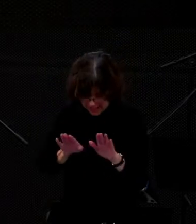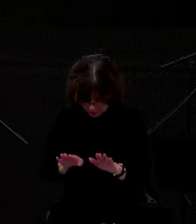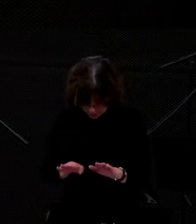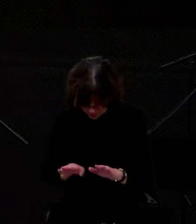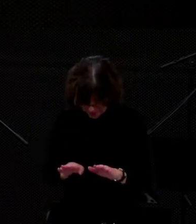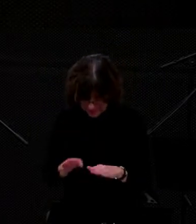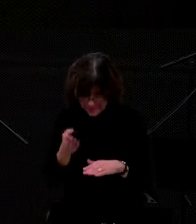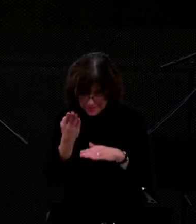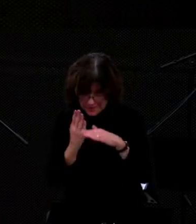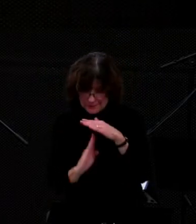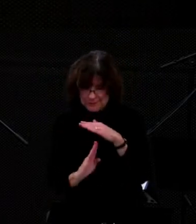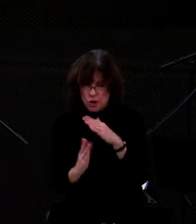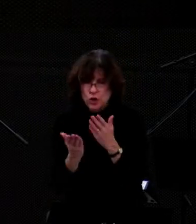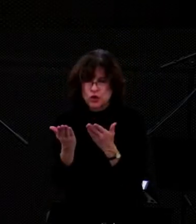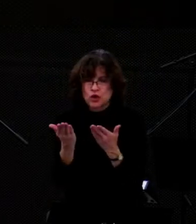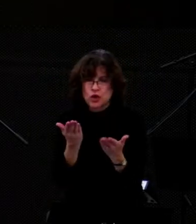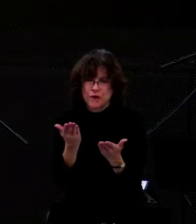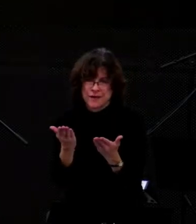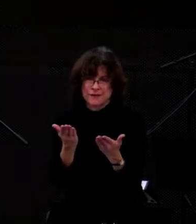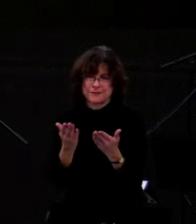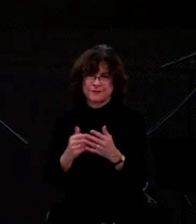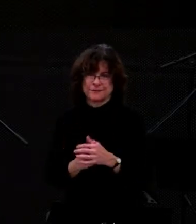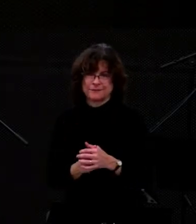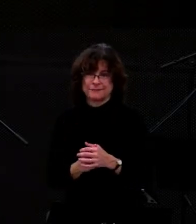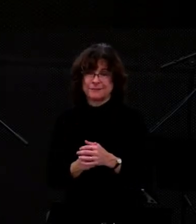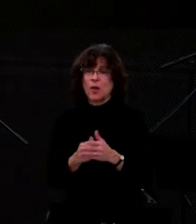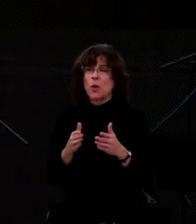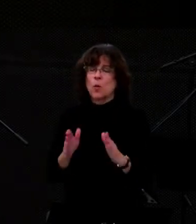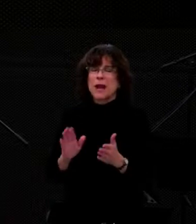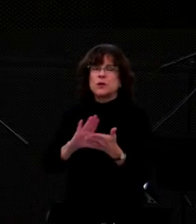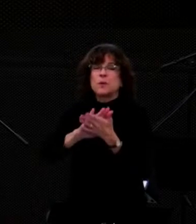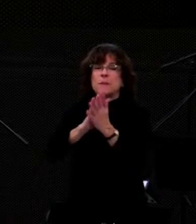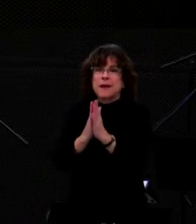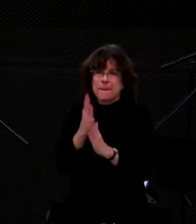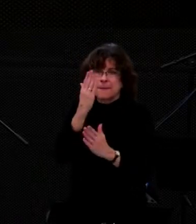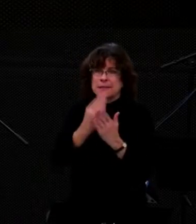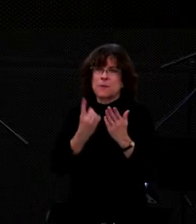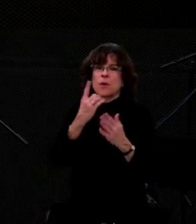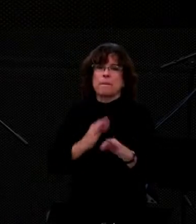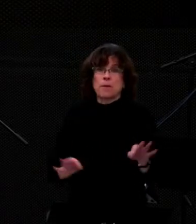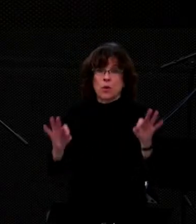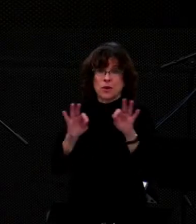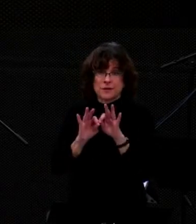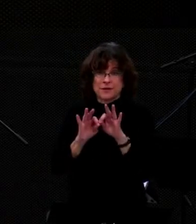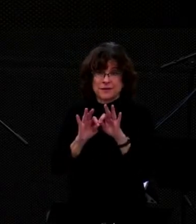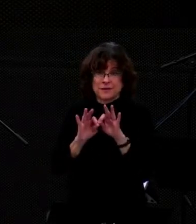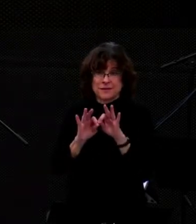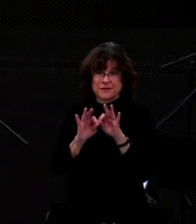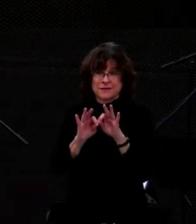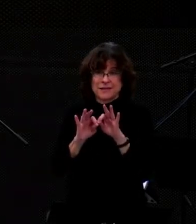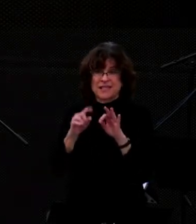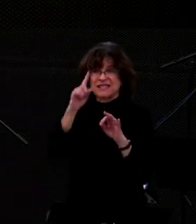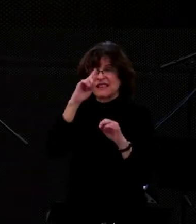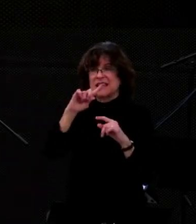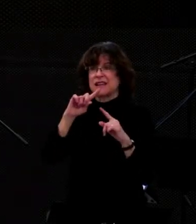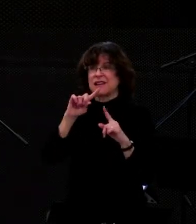is through serving. The way to being somebody is to think of yourself as a